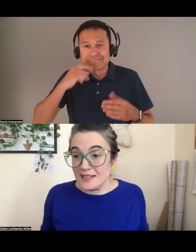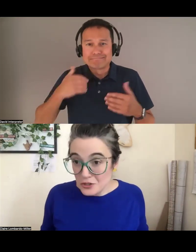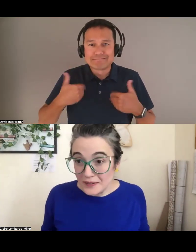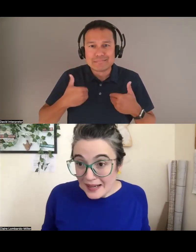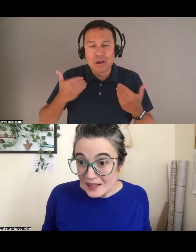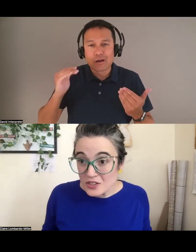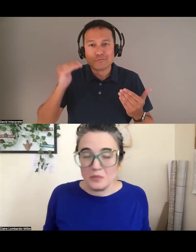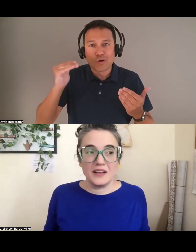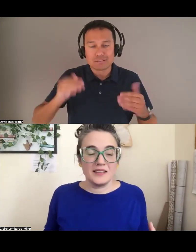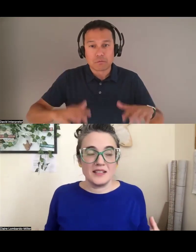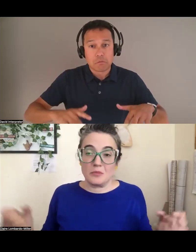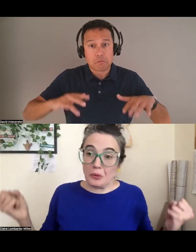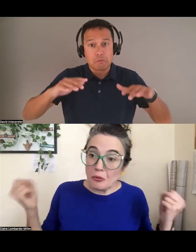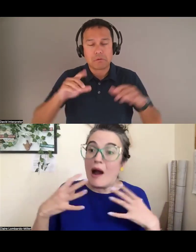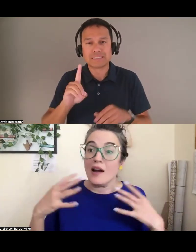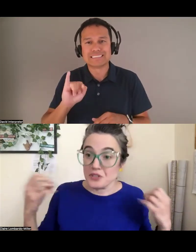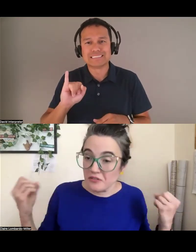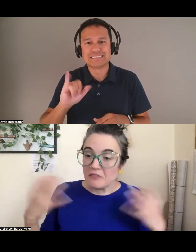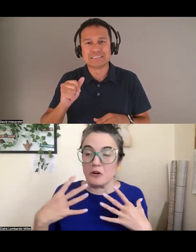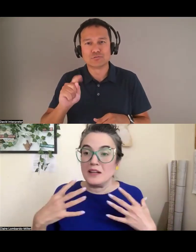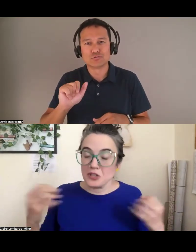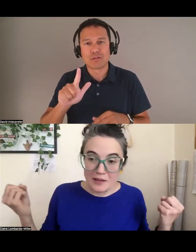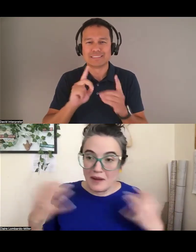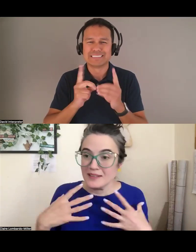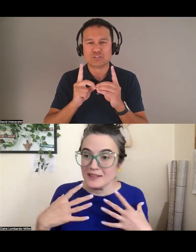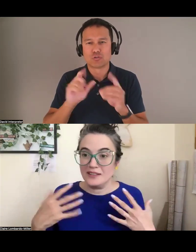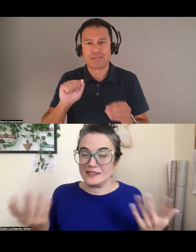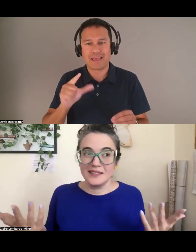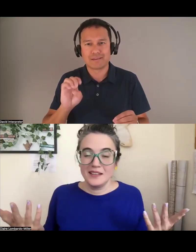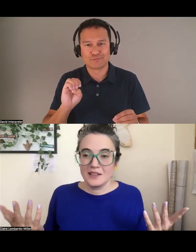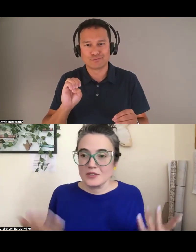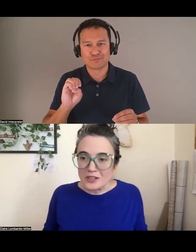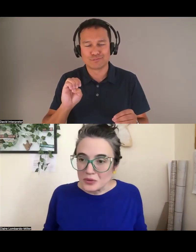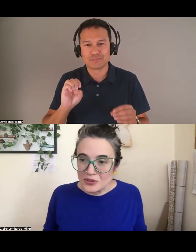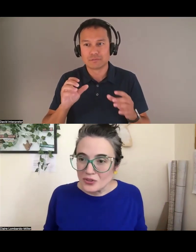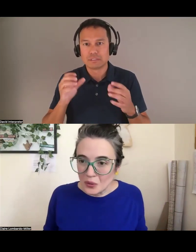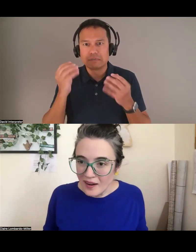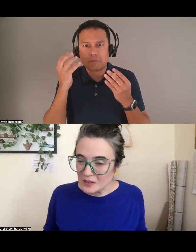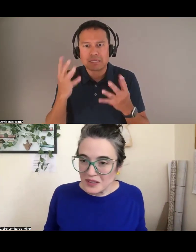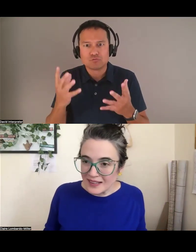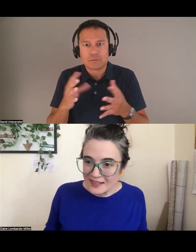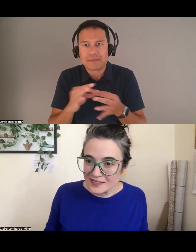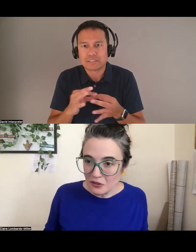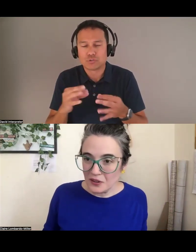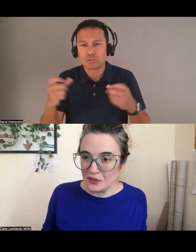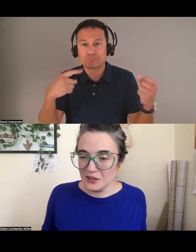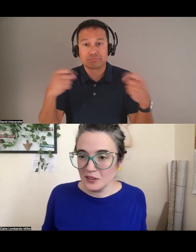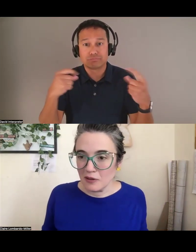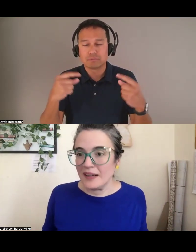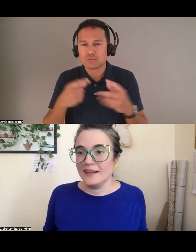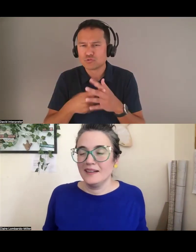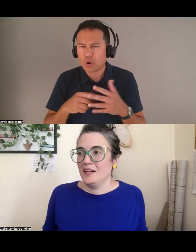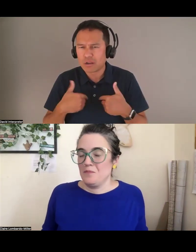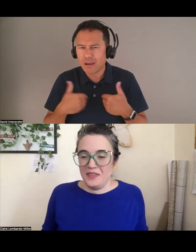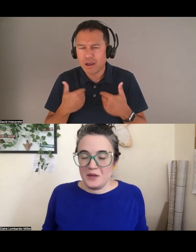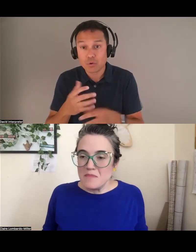in the digital age, because this barrage of information and messages starts when they're so young, the minute they get a cell phone,